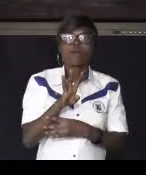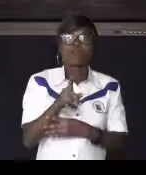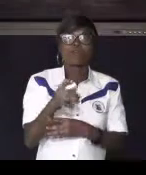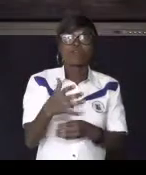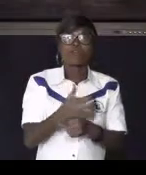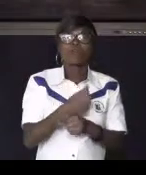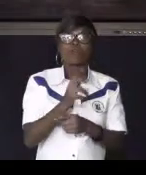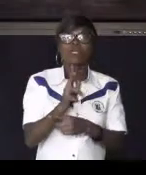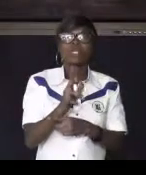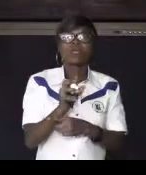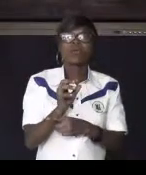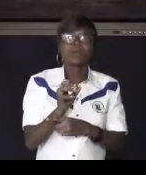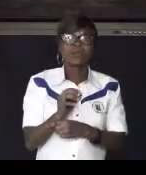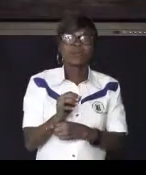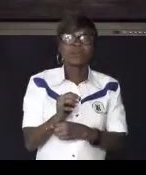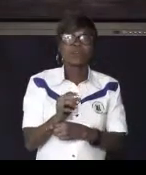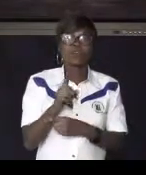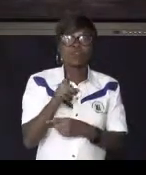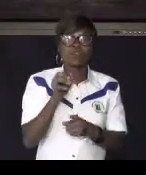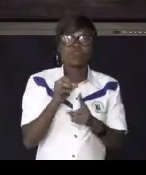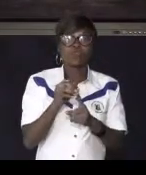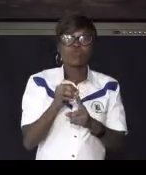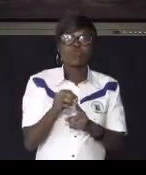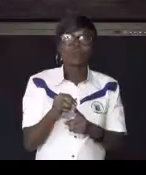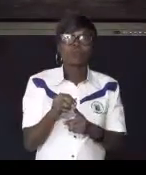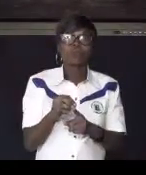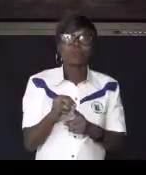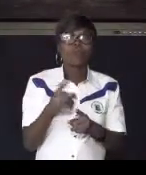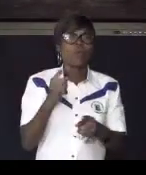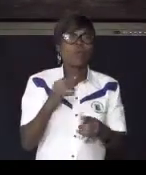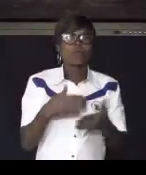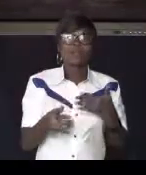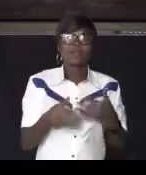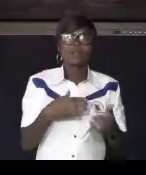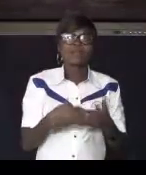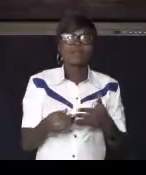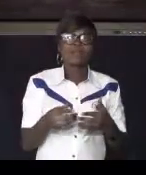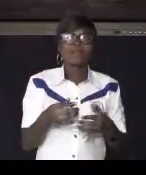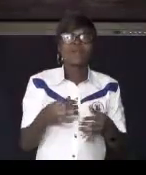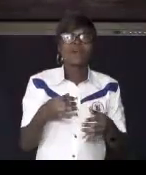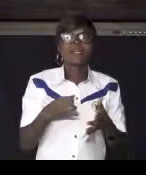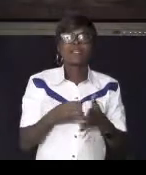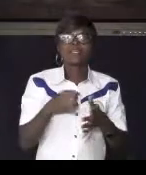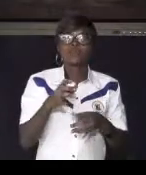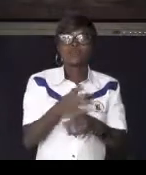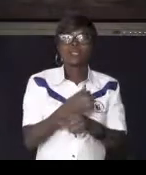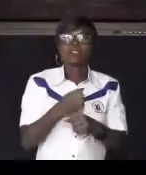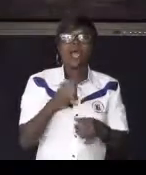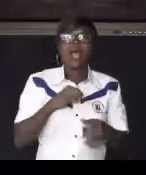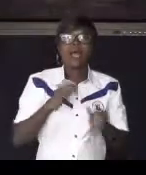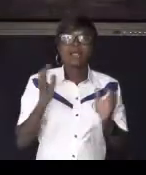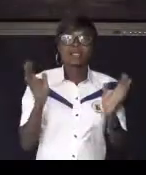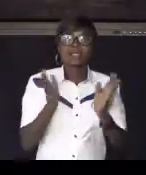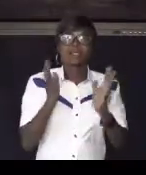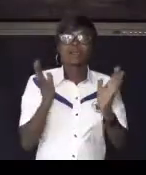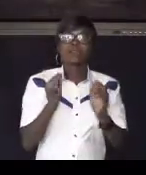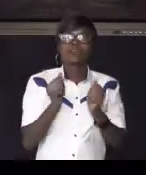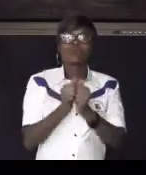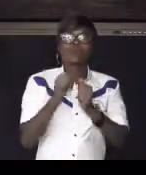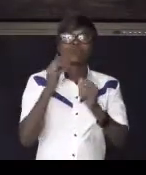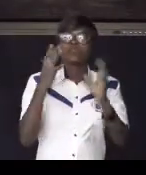4. Oh, you got 3. You 2. Whatever the case may be, I still celebrate you with a